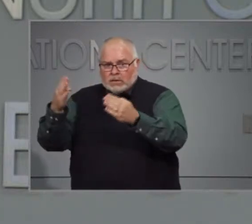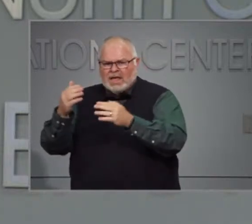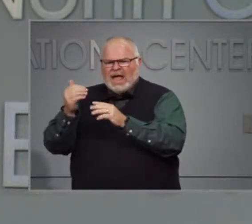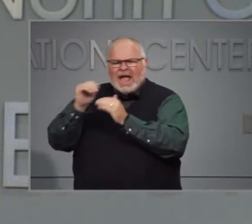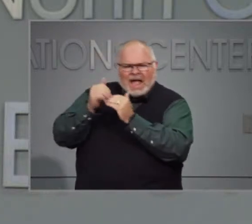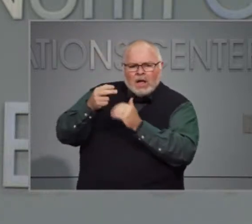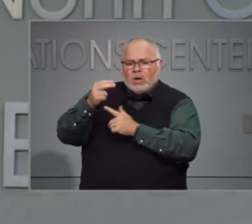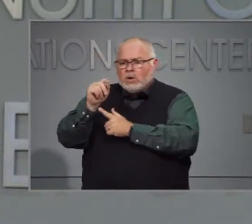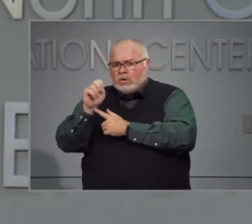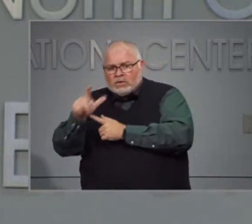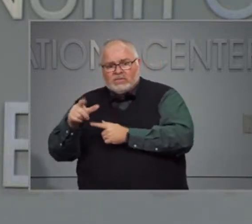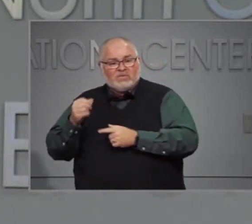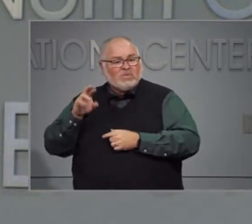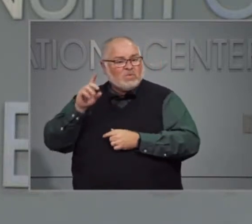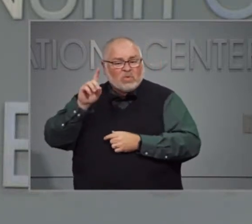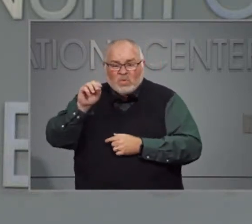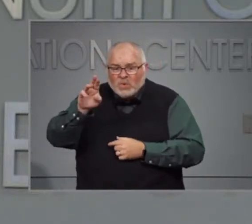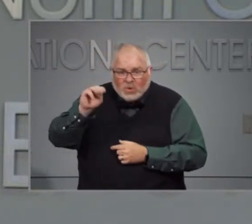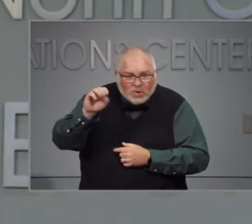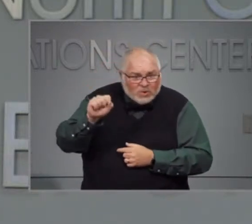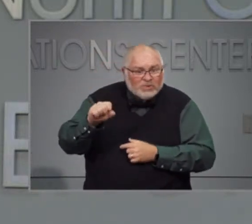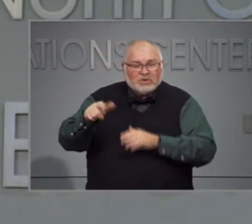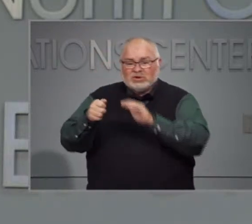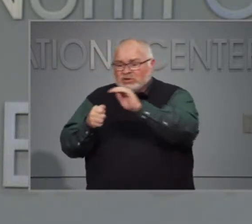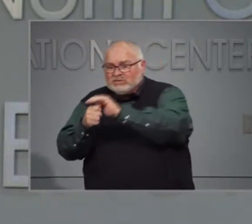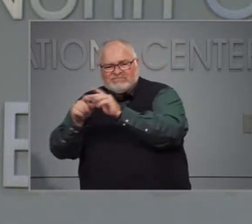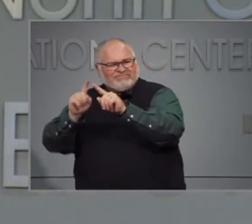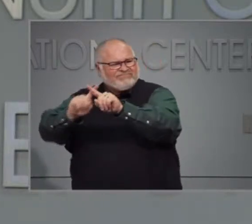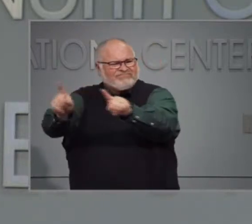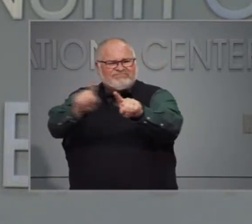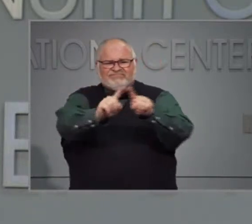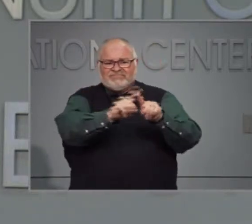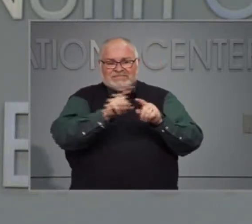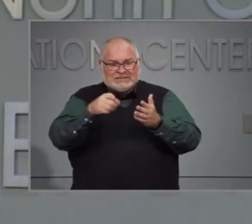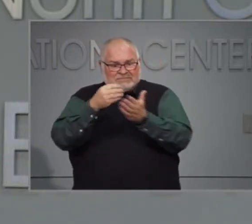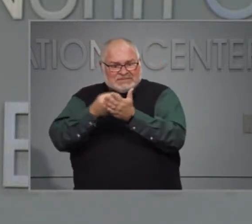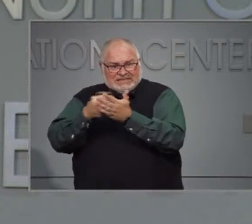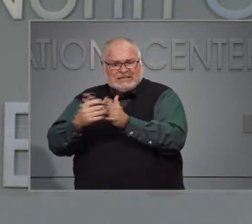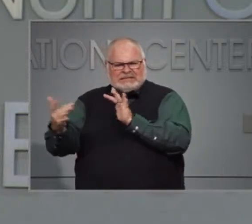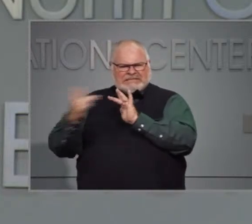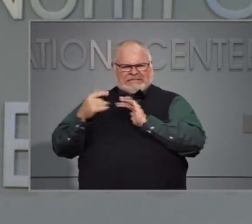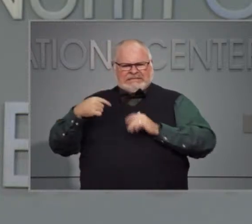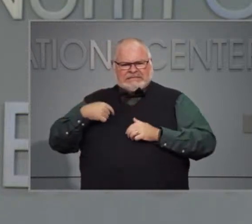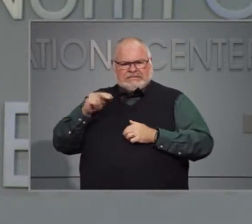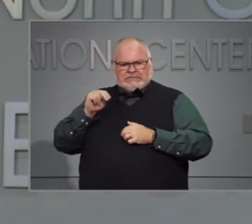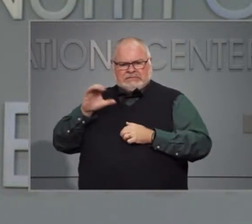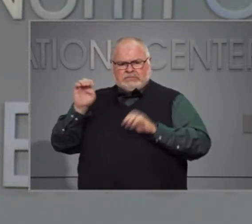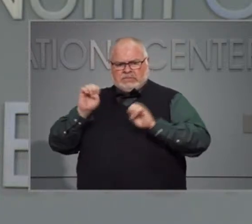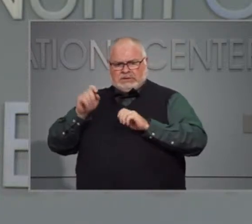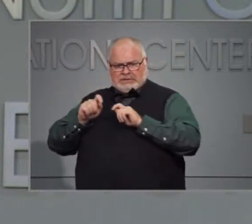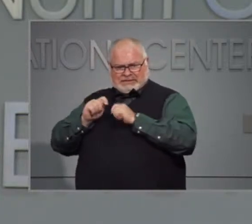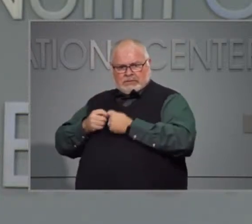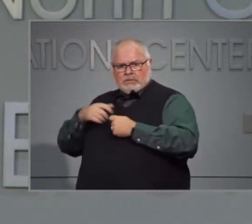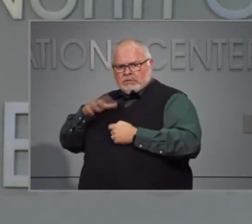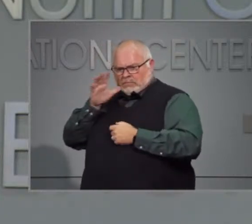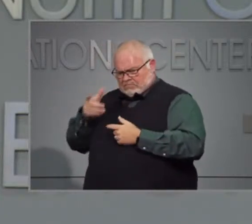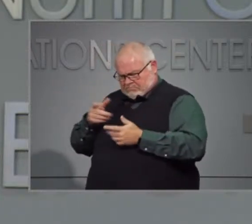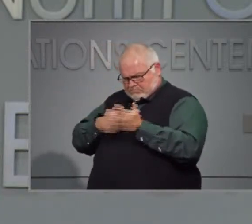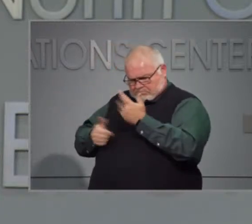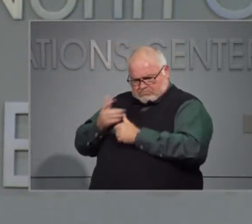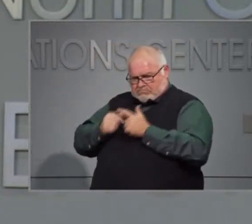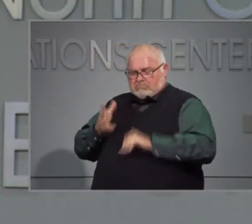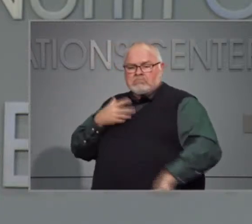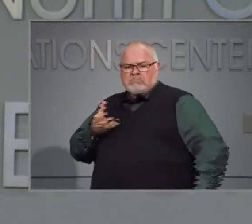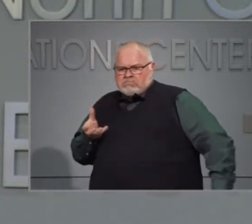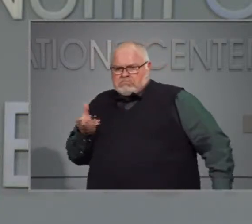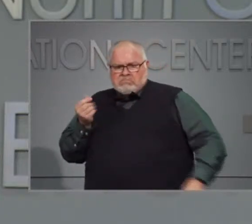expedited reimbursement from the state. North Carolina Emergency Management will be the grantee for FEMA.